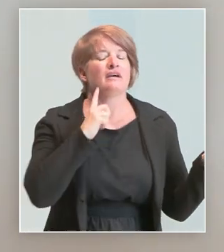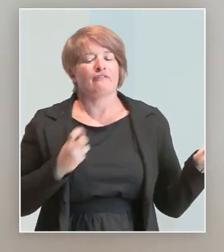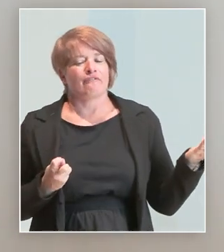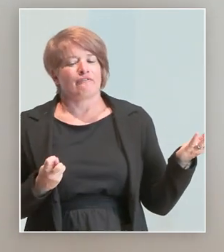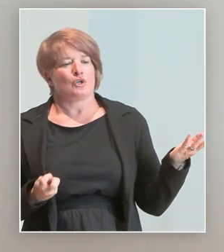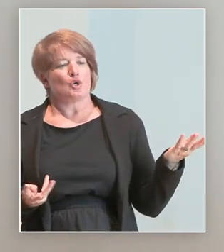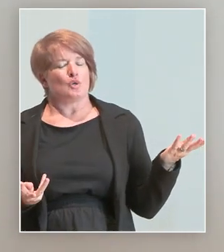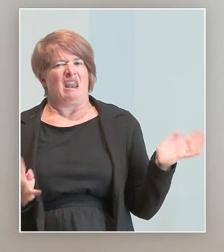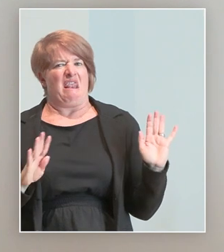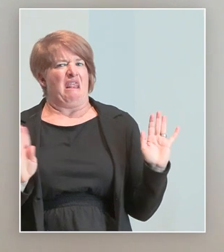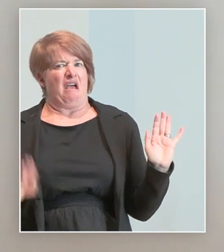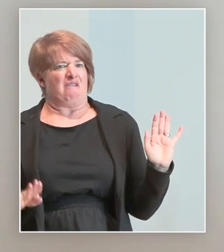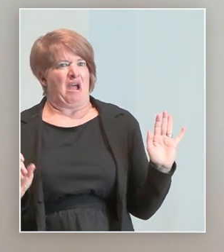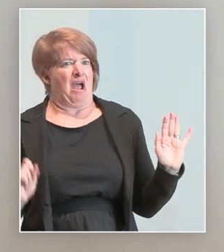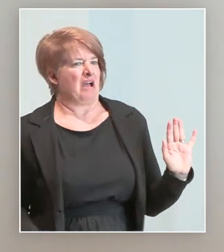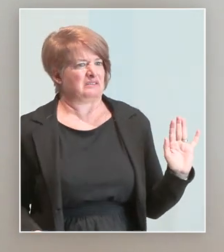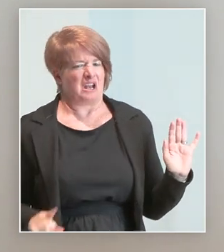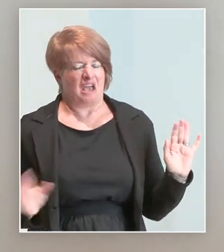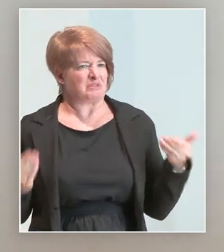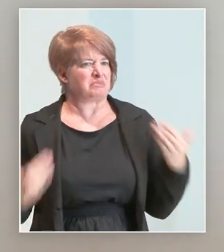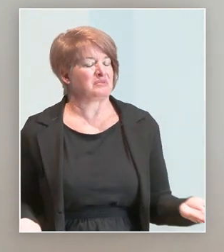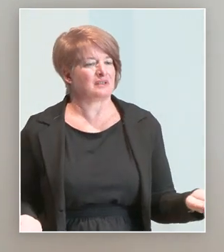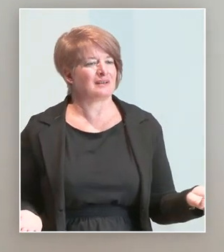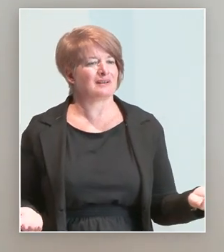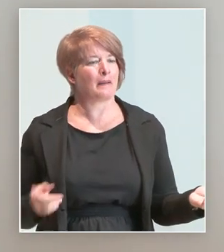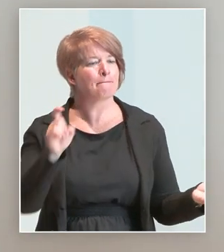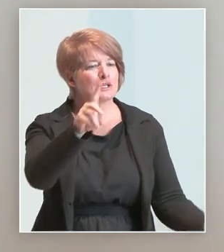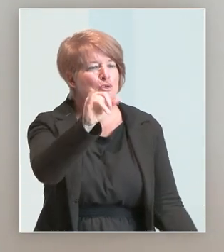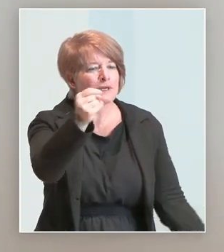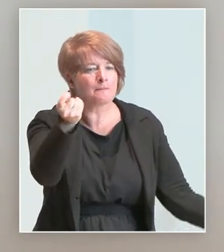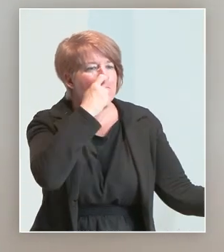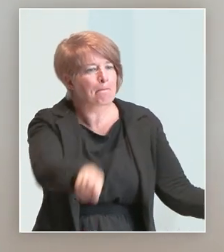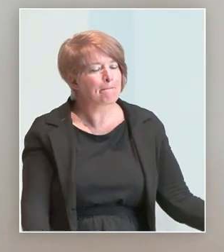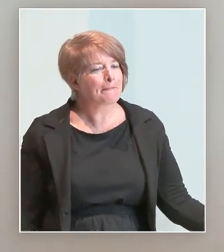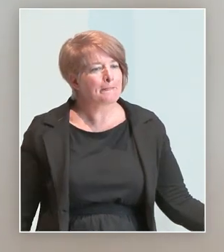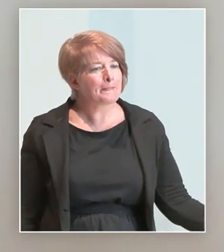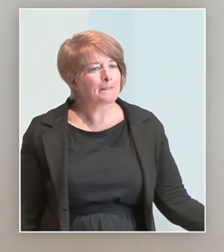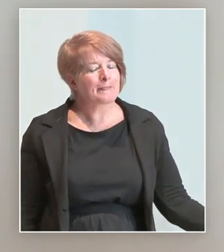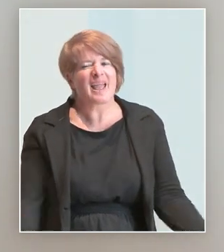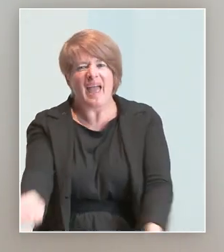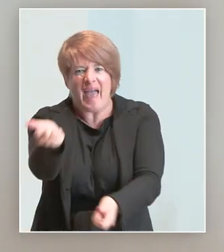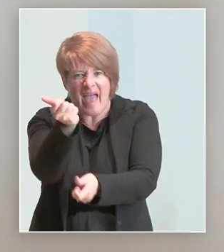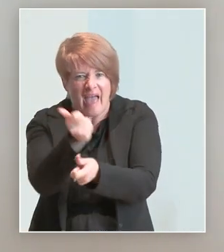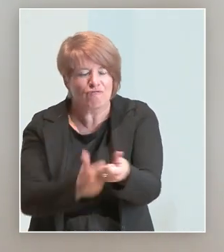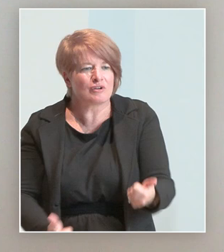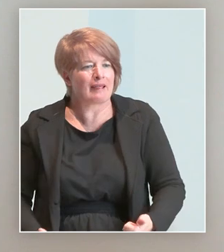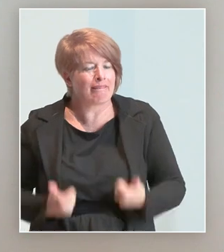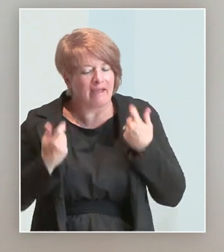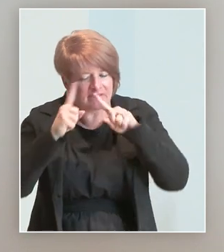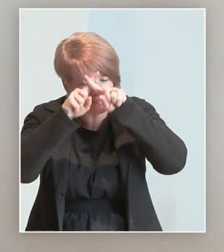few, never a question? Answer. It must be done. Because every single